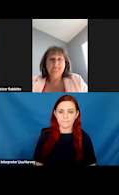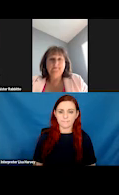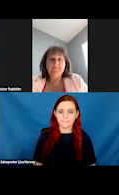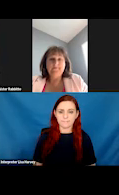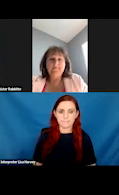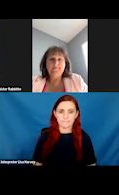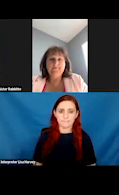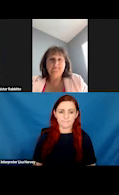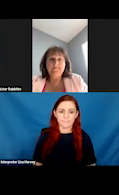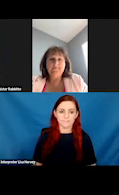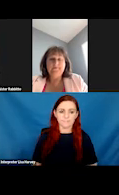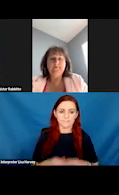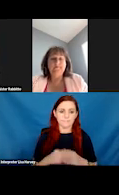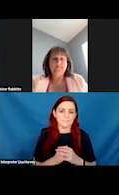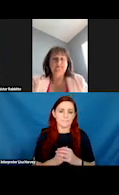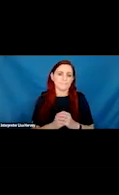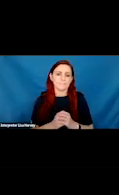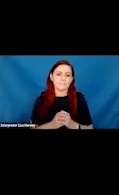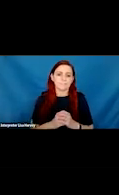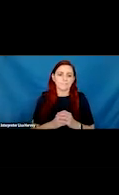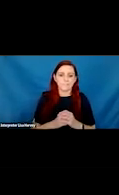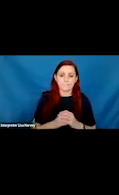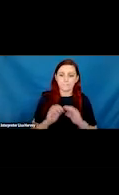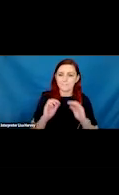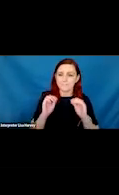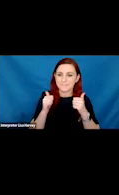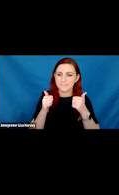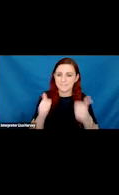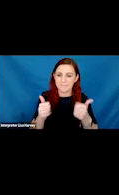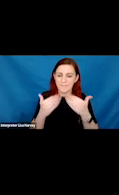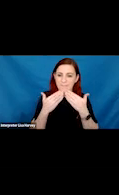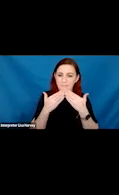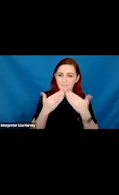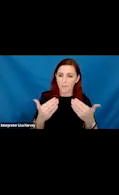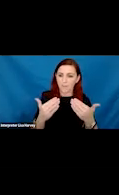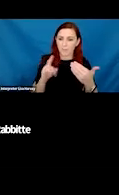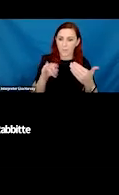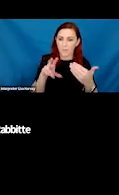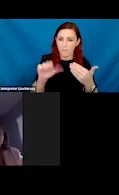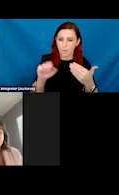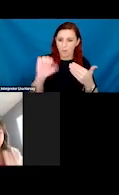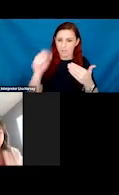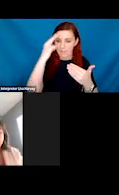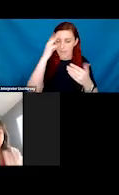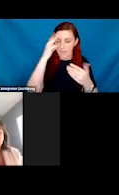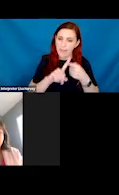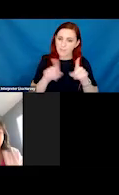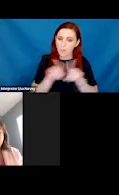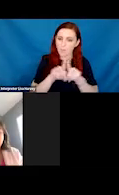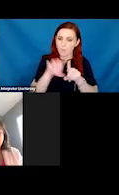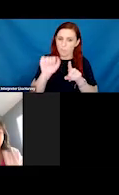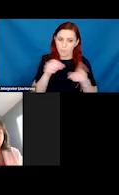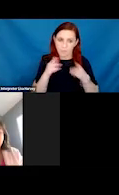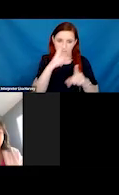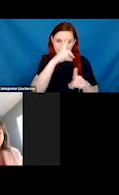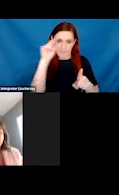Great. Thank you very much, Fionnuala, for such insight, but also practical examples already